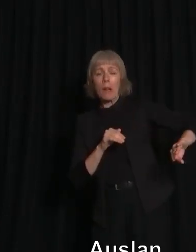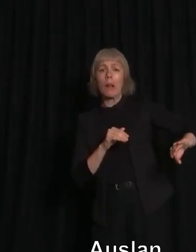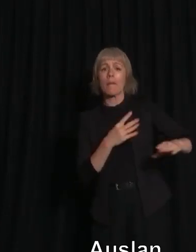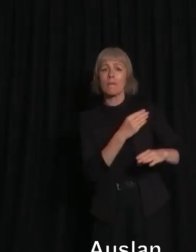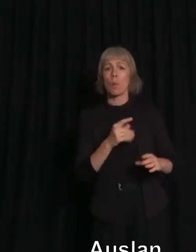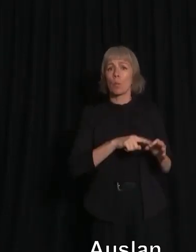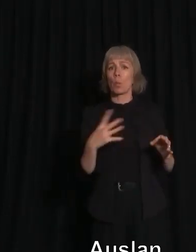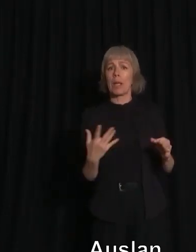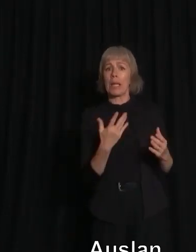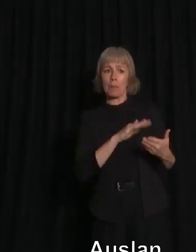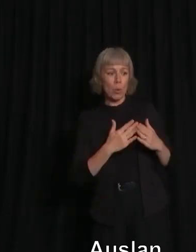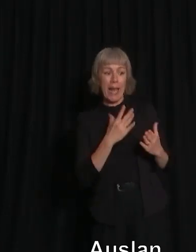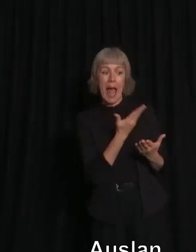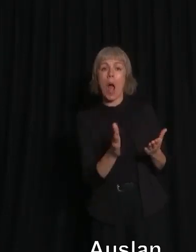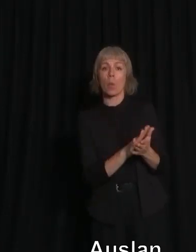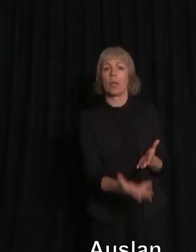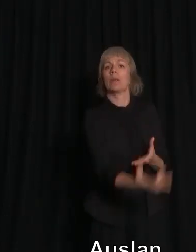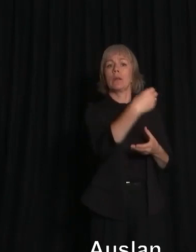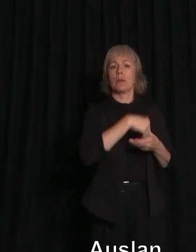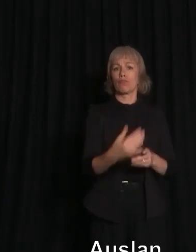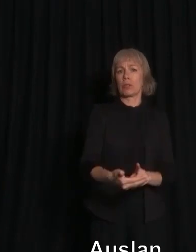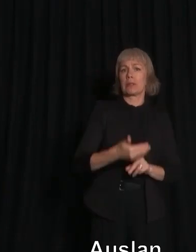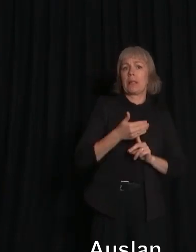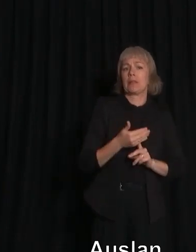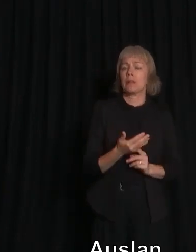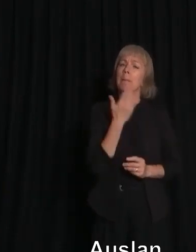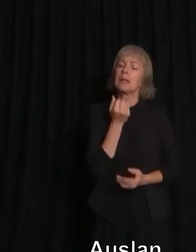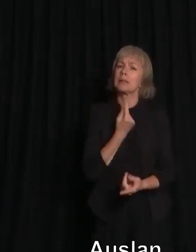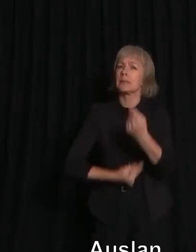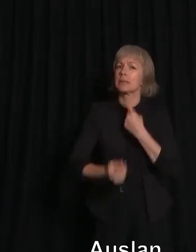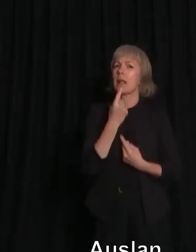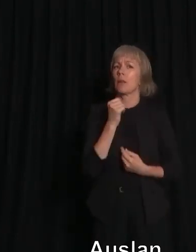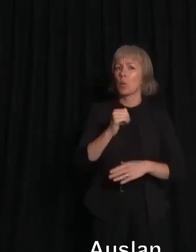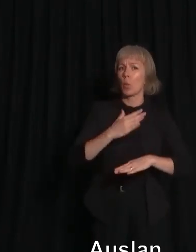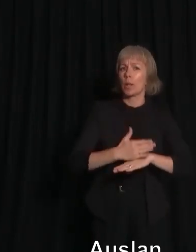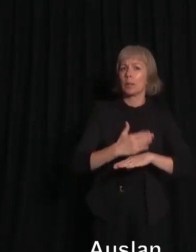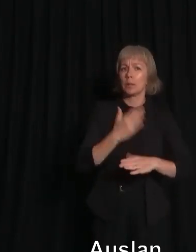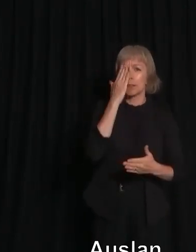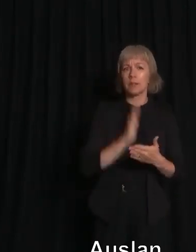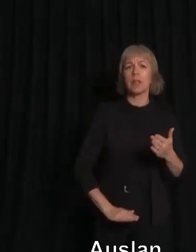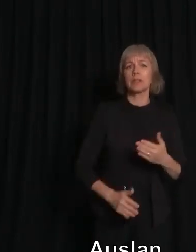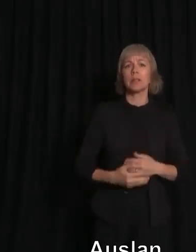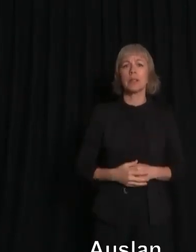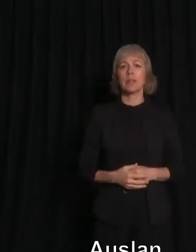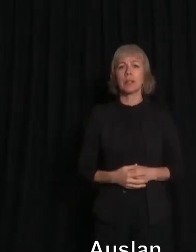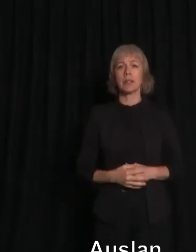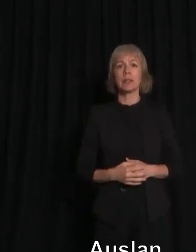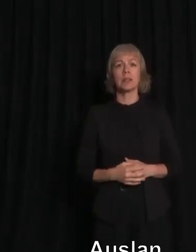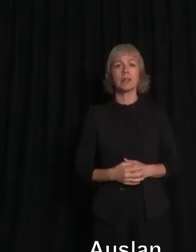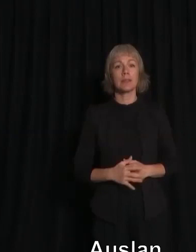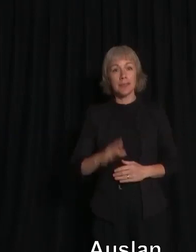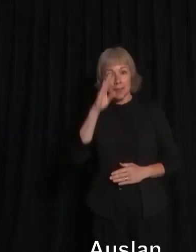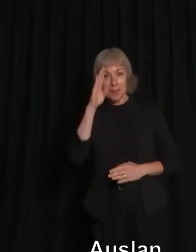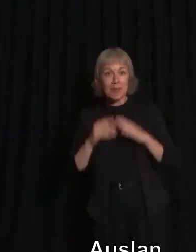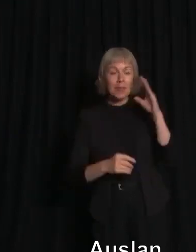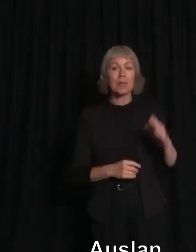be protected. So please, tell us about your work and experience. Gracias. Bueno, muy buen día a